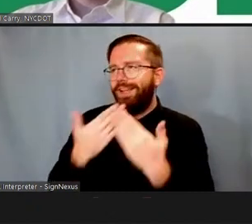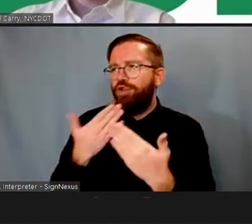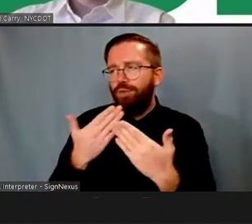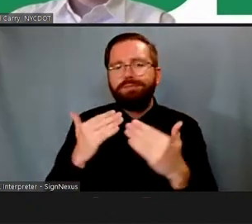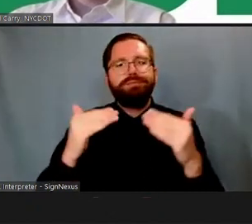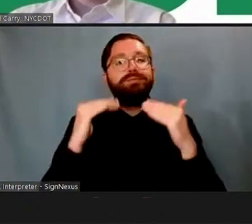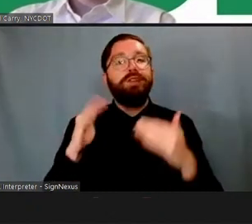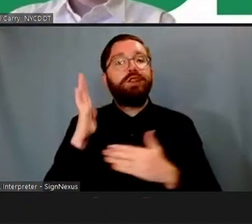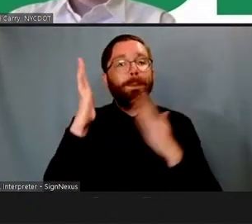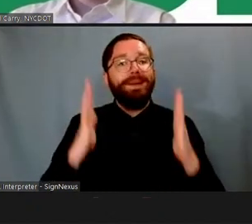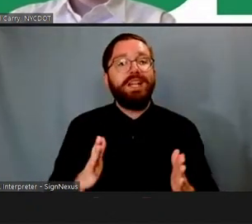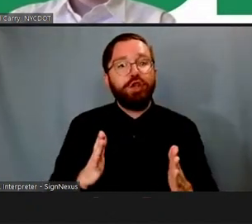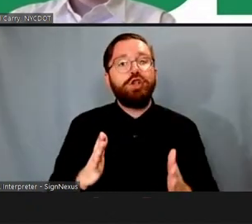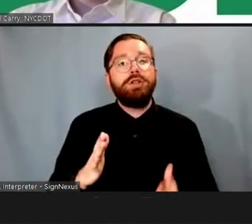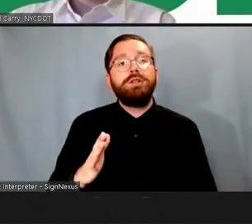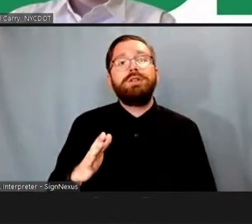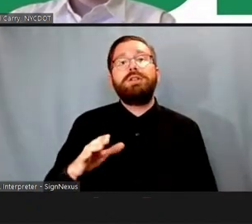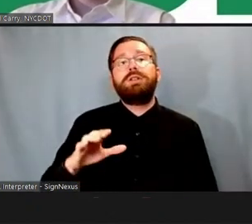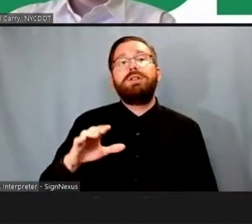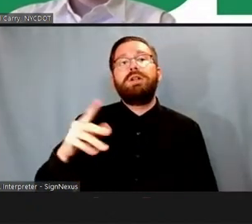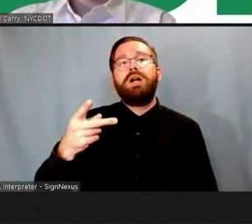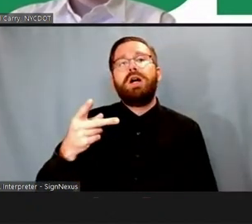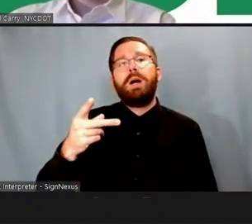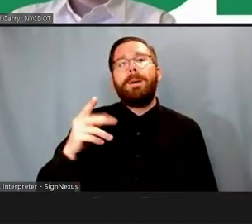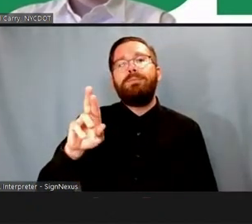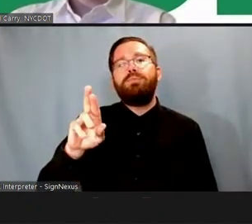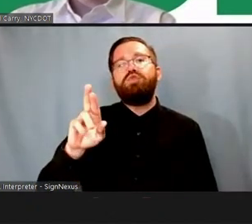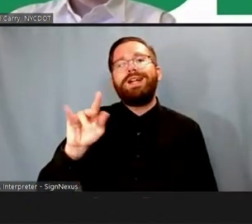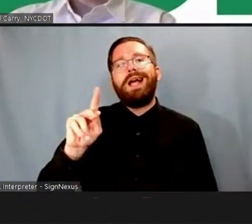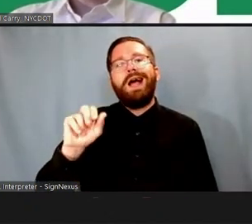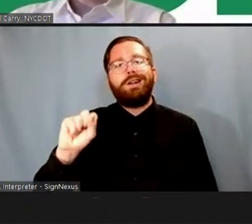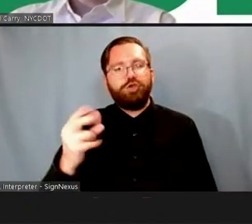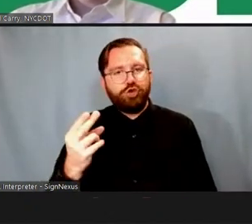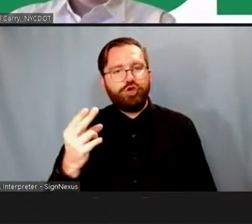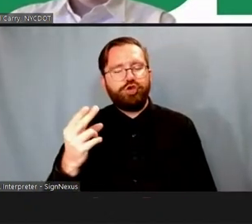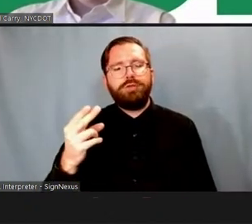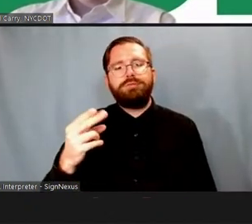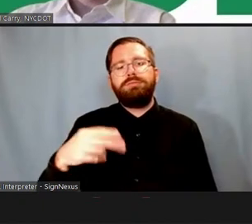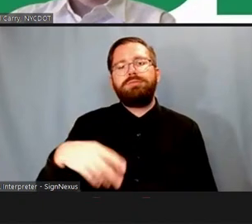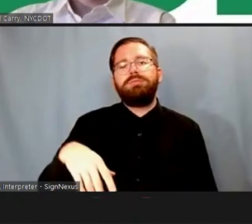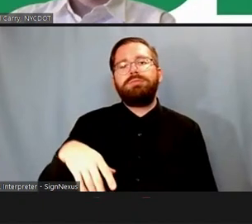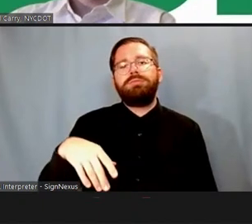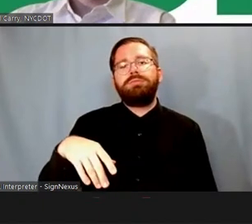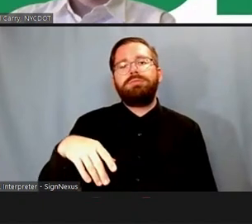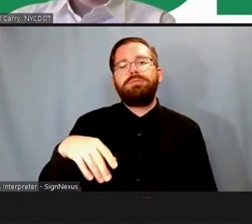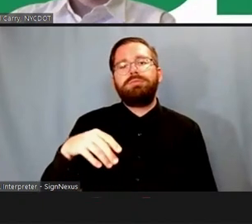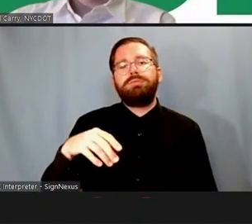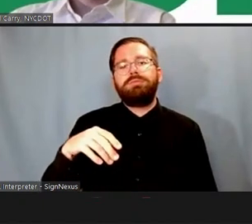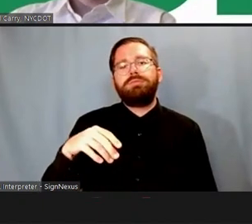our next speaker is prakash parmar followed by l.d